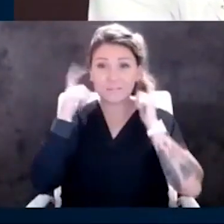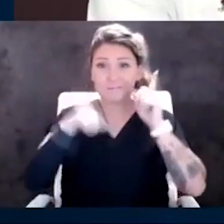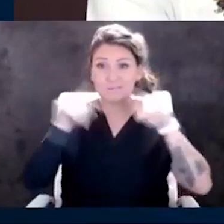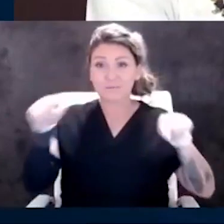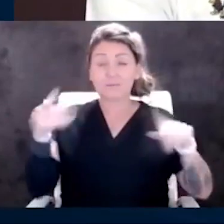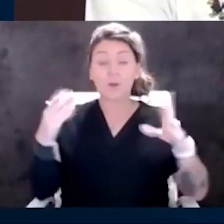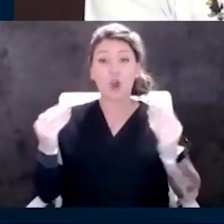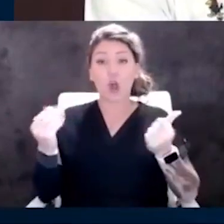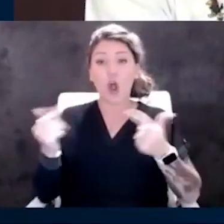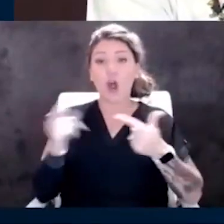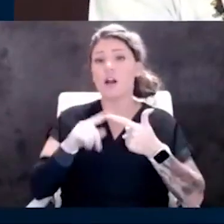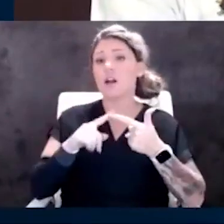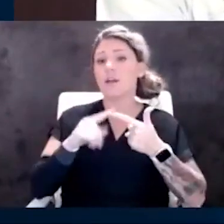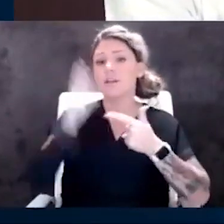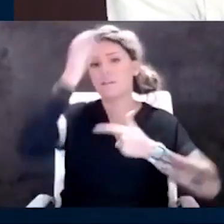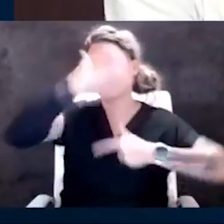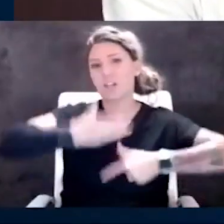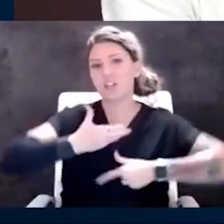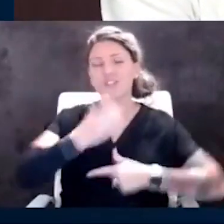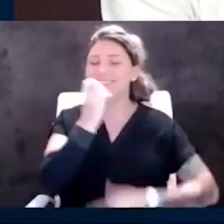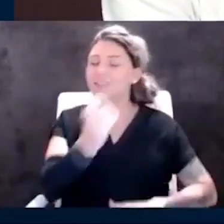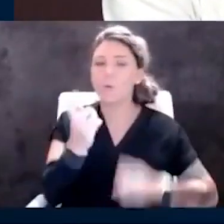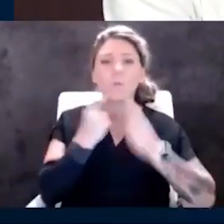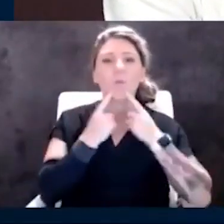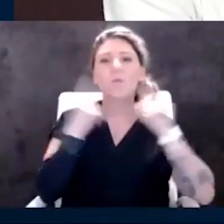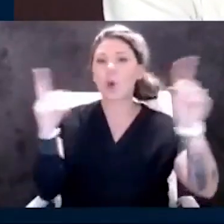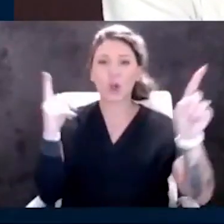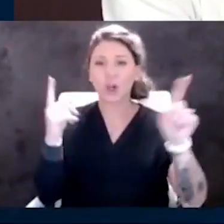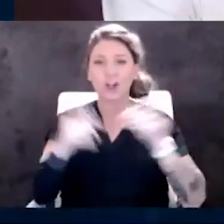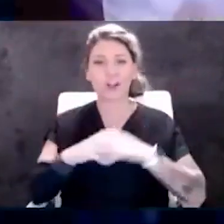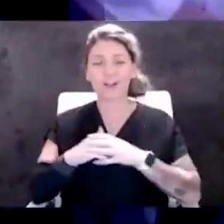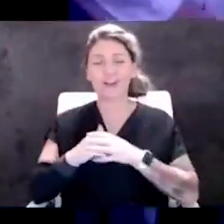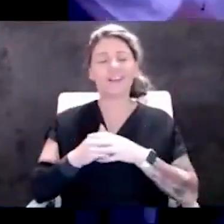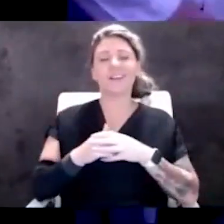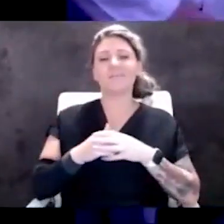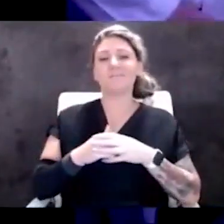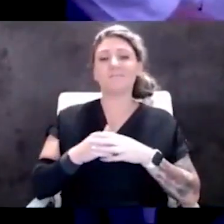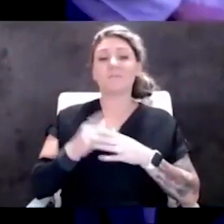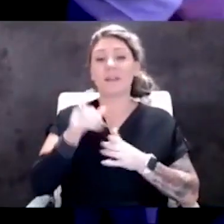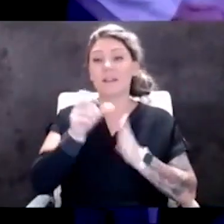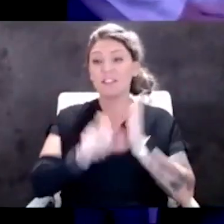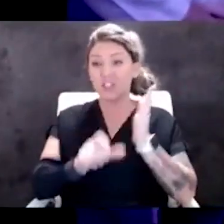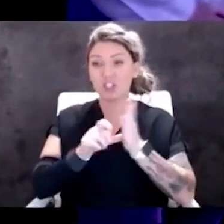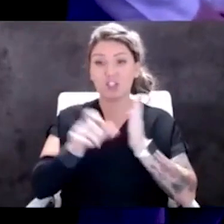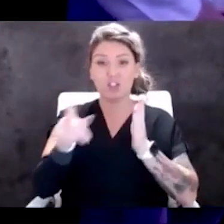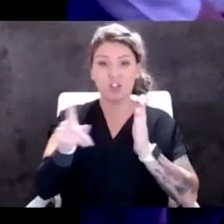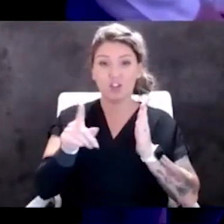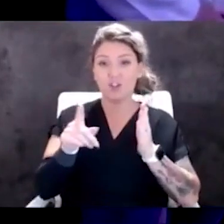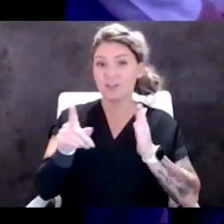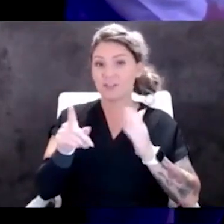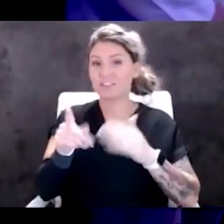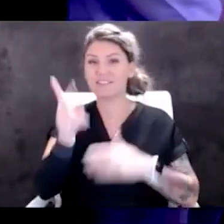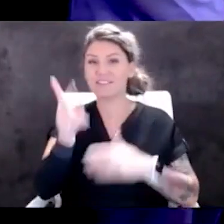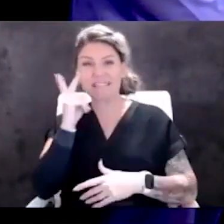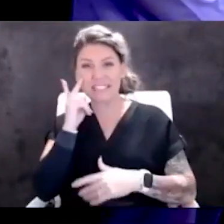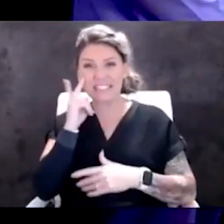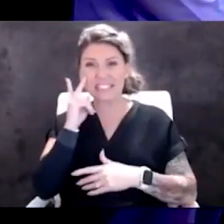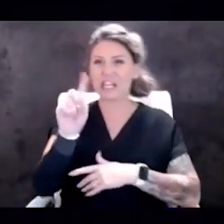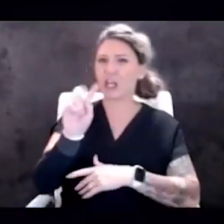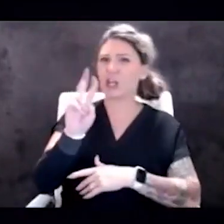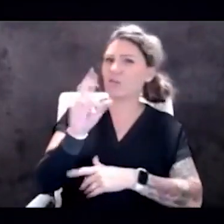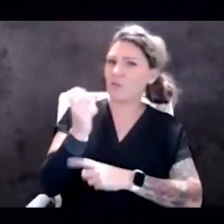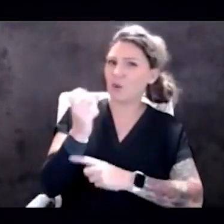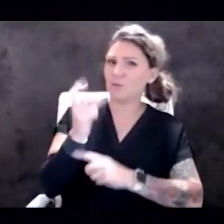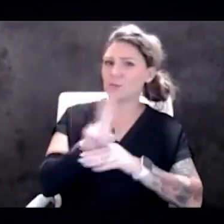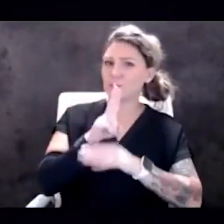face shields, which don't work. We had cloth masks, and we had the common surgical masks you get at the pharmacy and you see us wearing most of the time. Oh, look at them. They've already